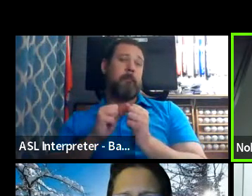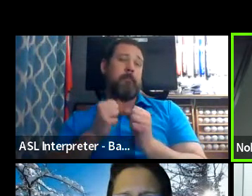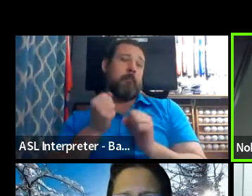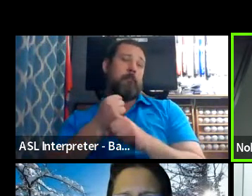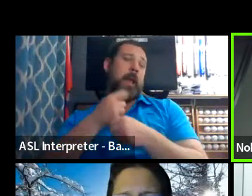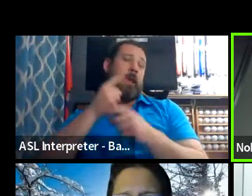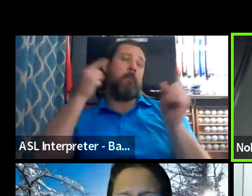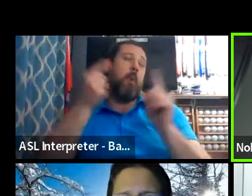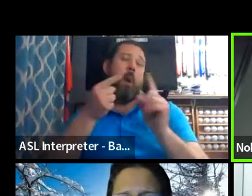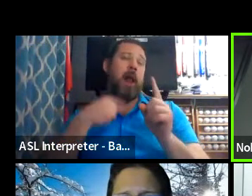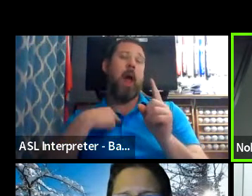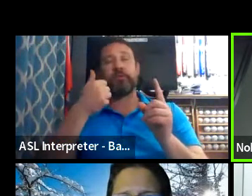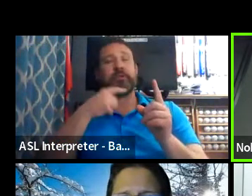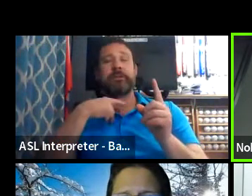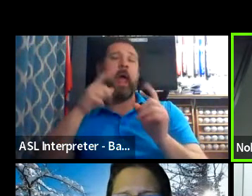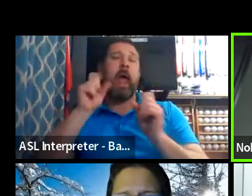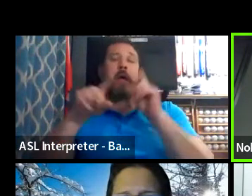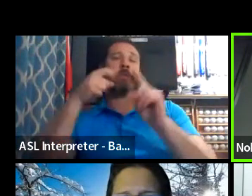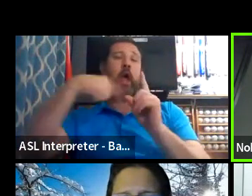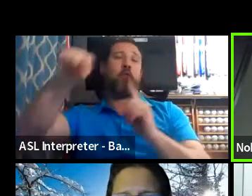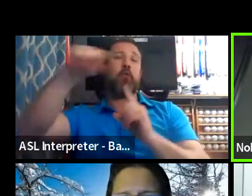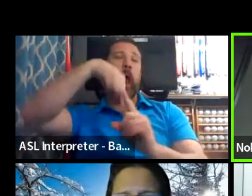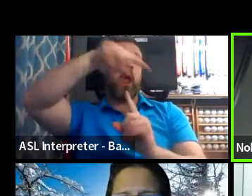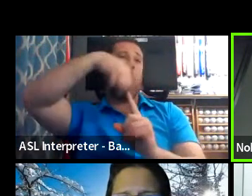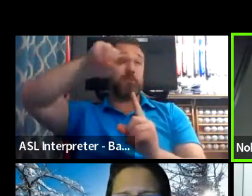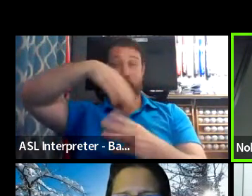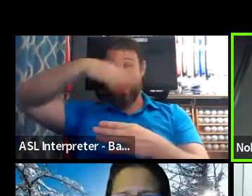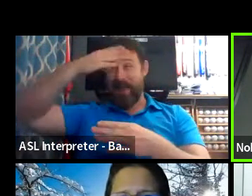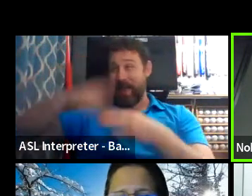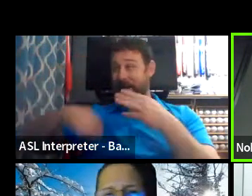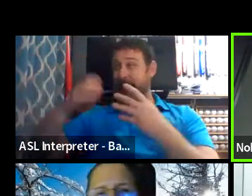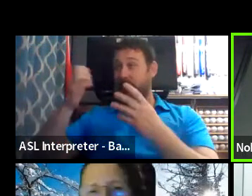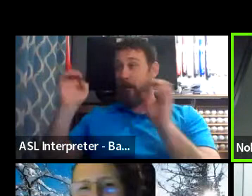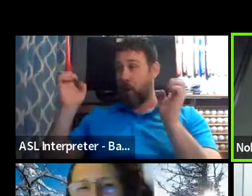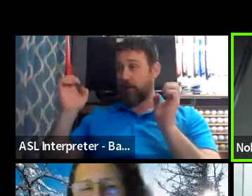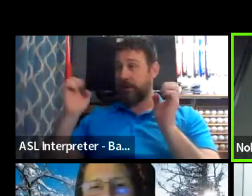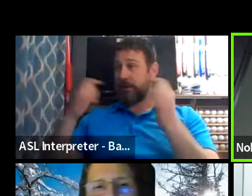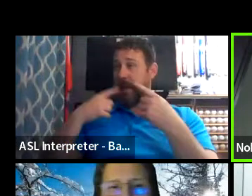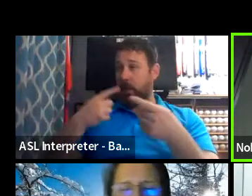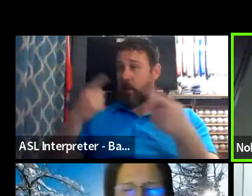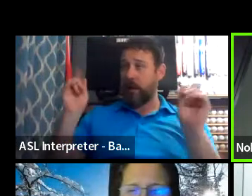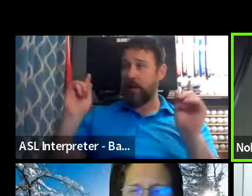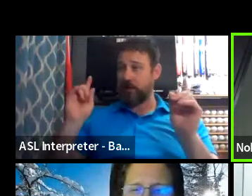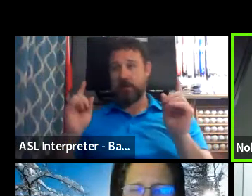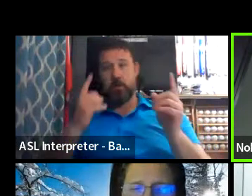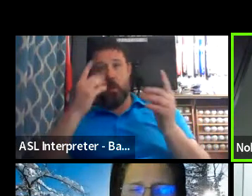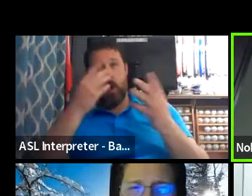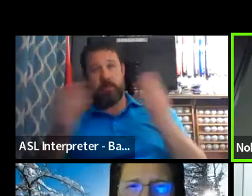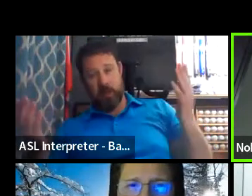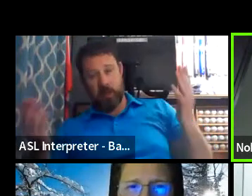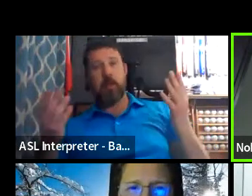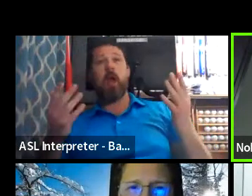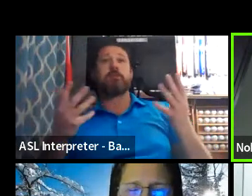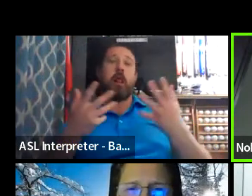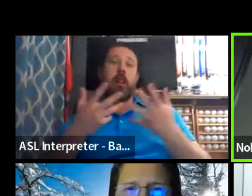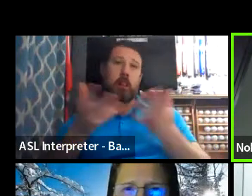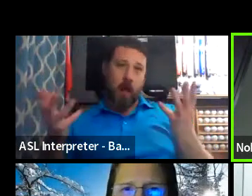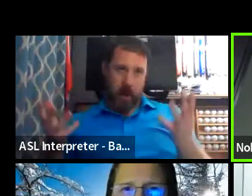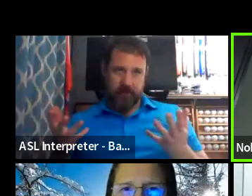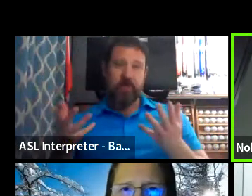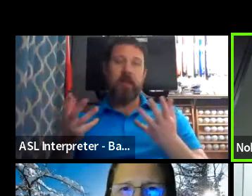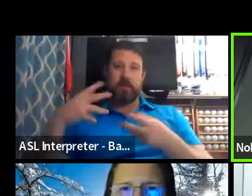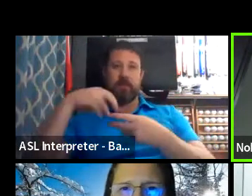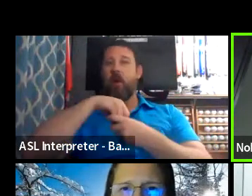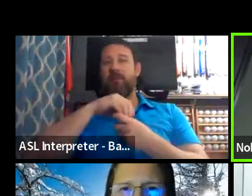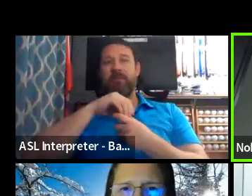to ask around, was like, the ending of the emergency declarations is one thing. That's got a lot of factors that go into it. It's not